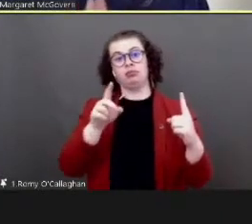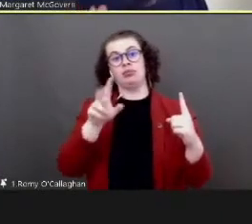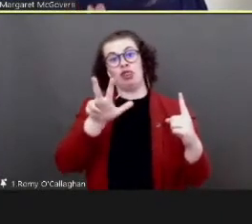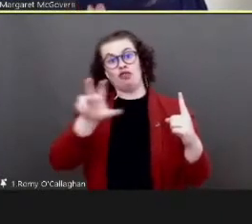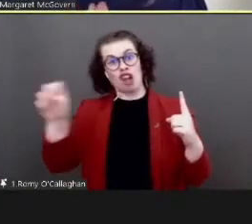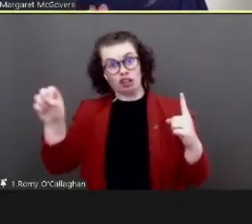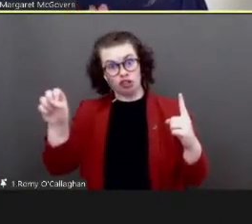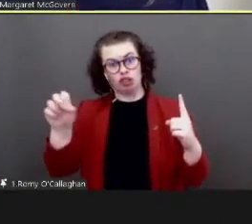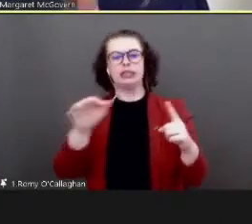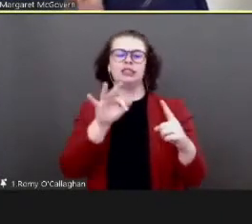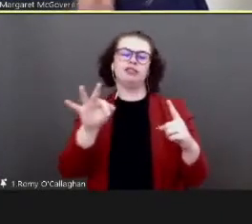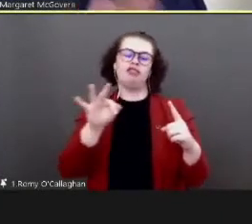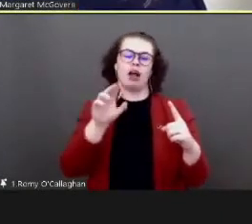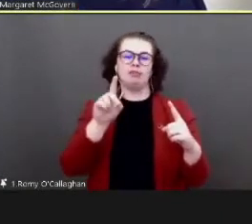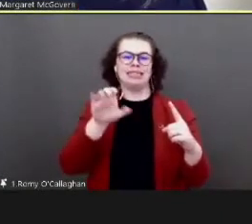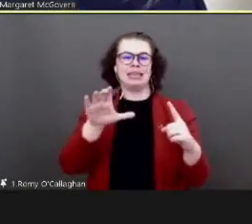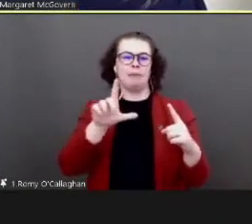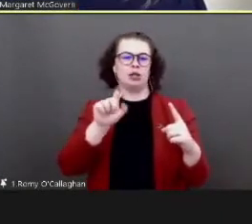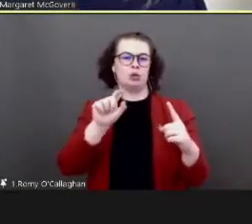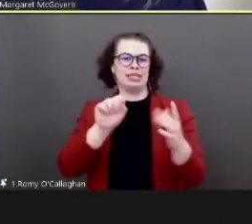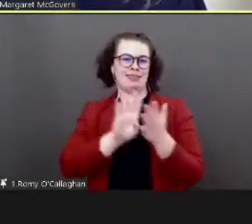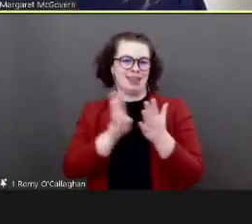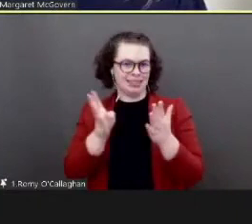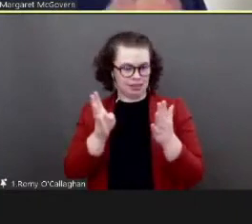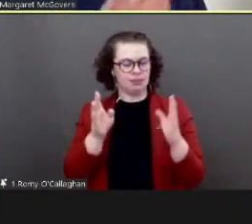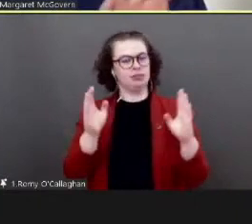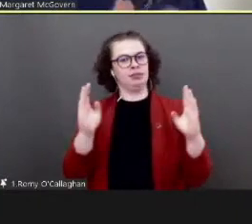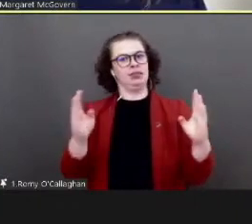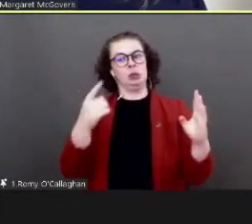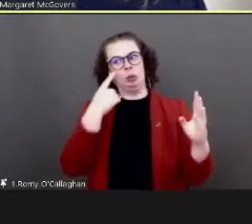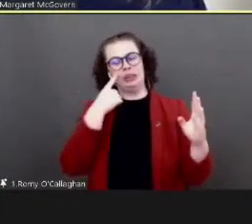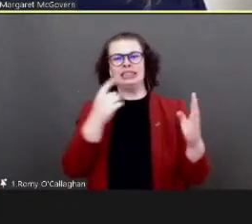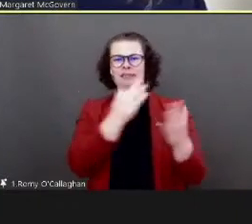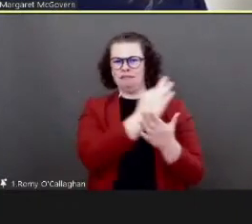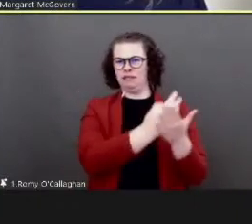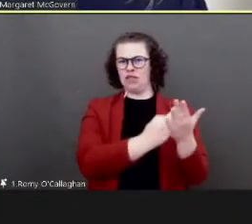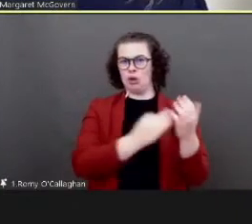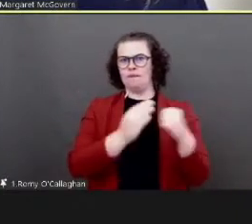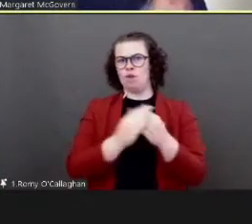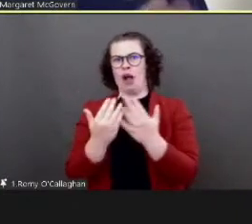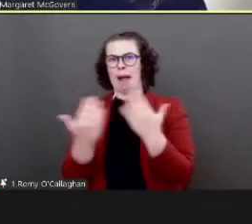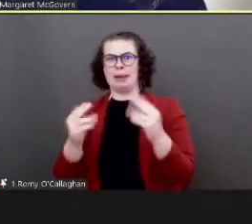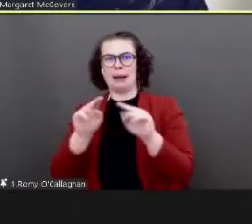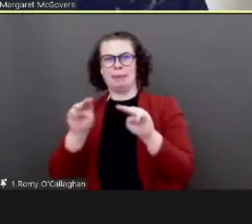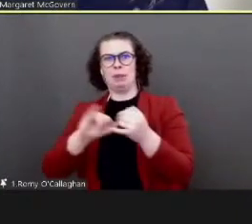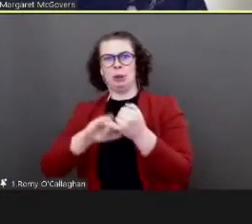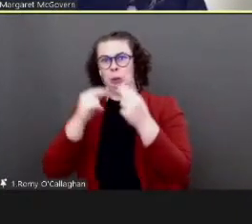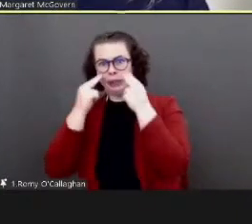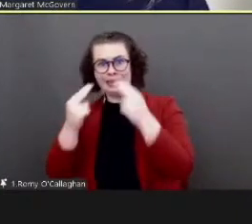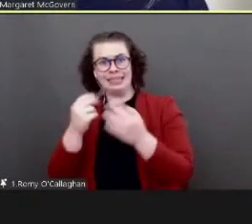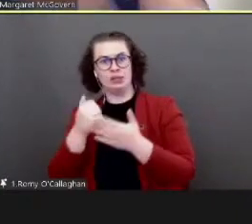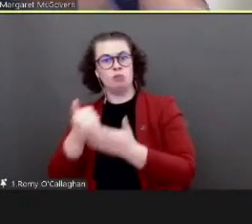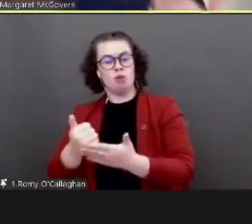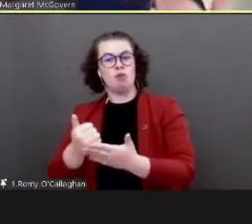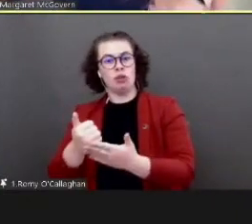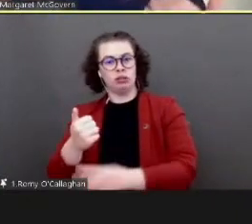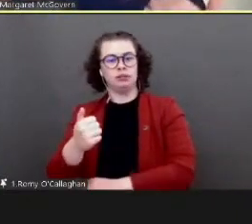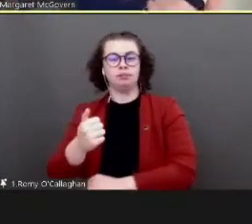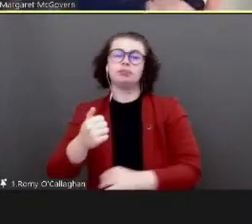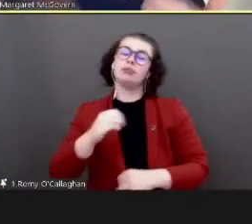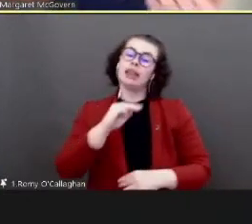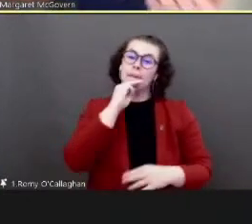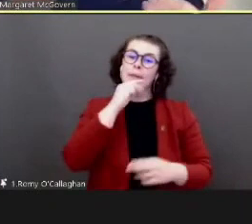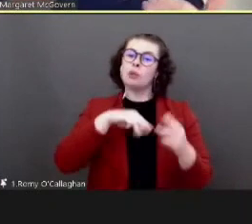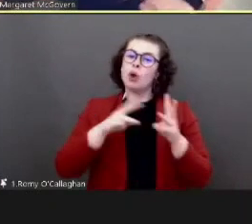going in this direction. We're picking up speed and pace. Recruit prison officers are now trained and learning